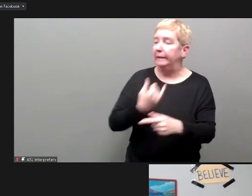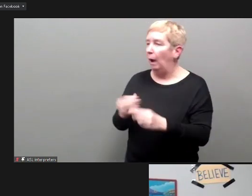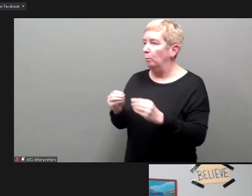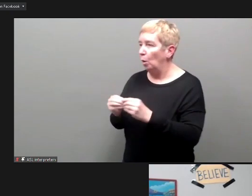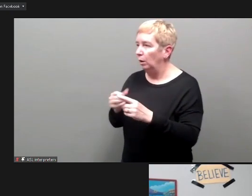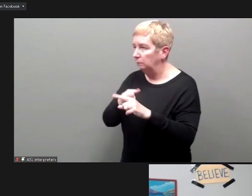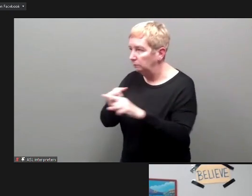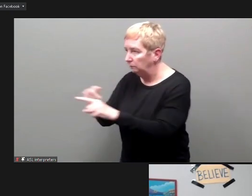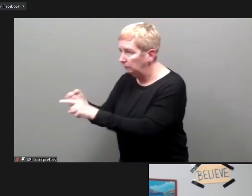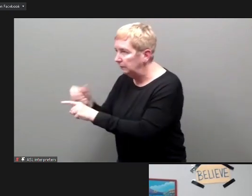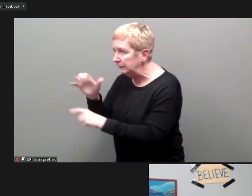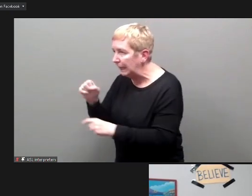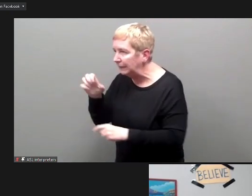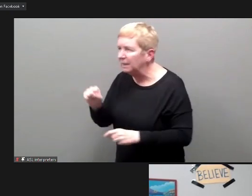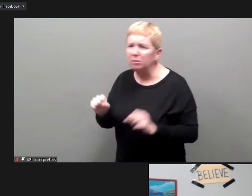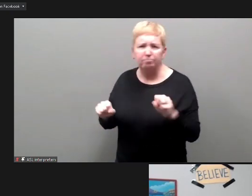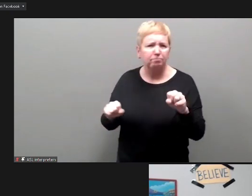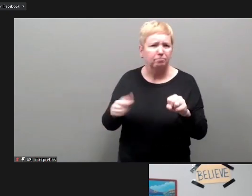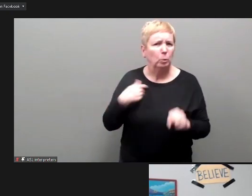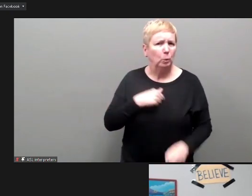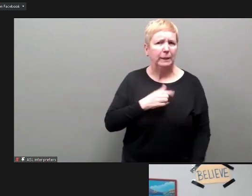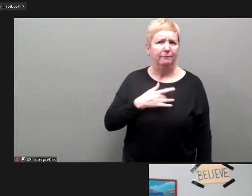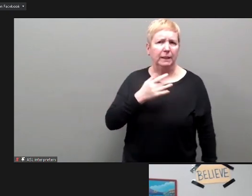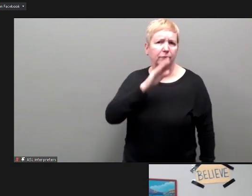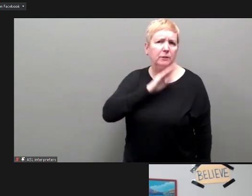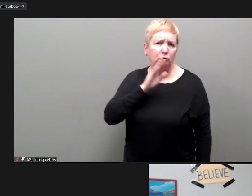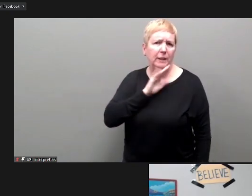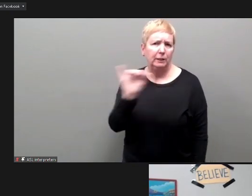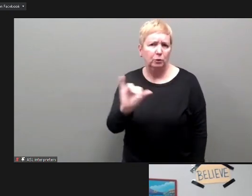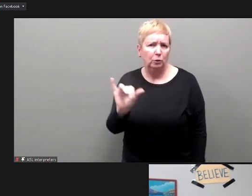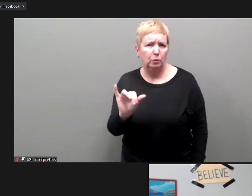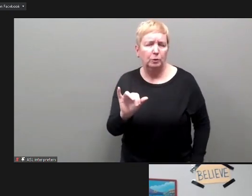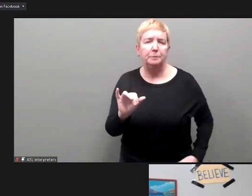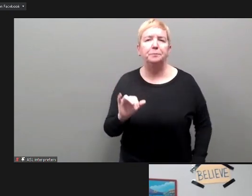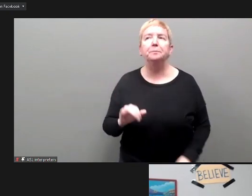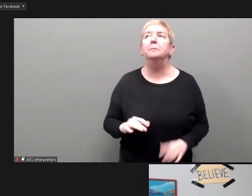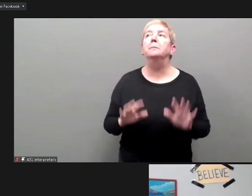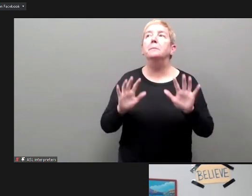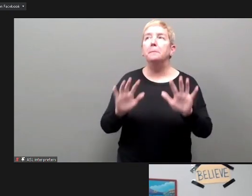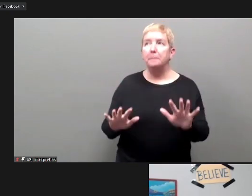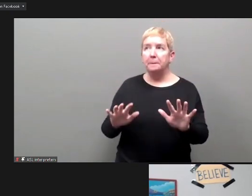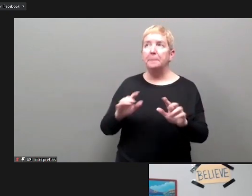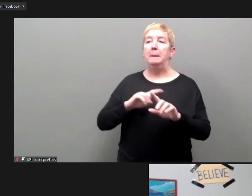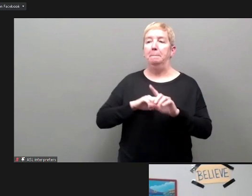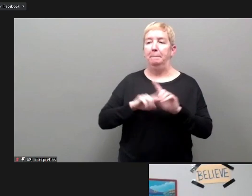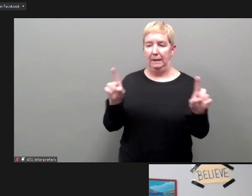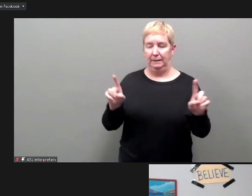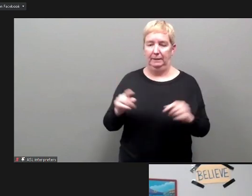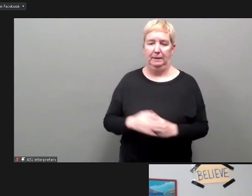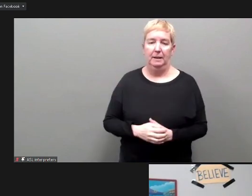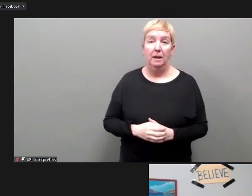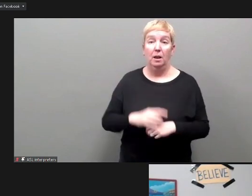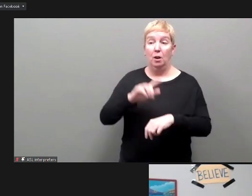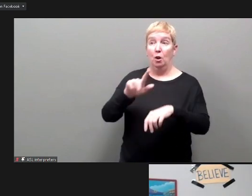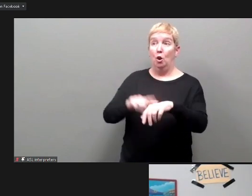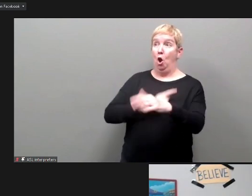too. But as long as the long-term solution ends up